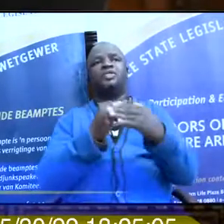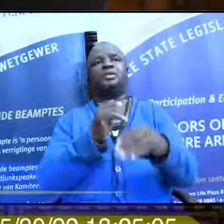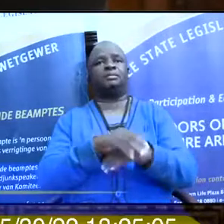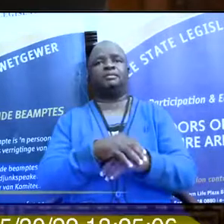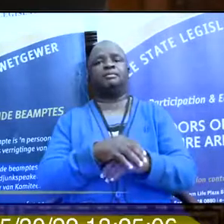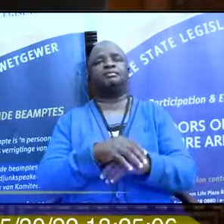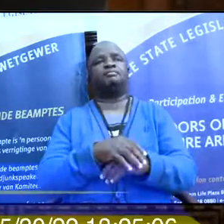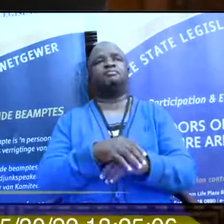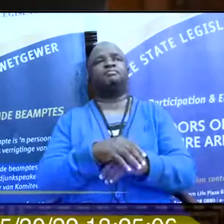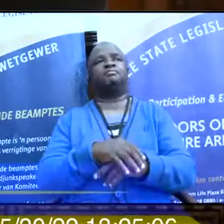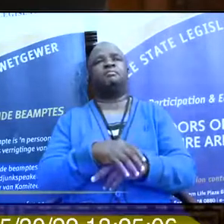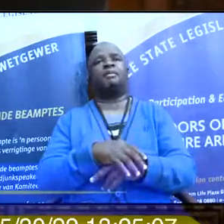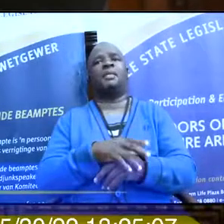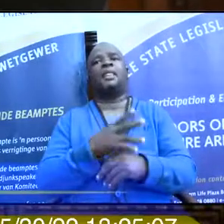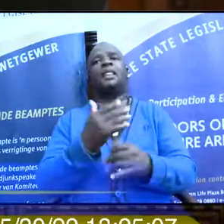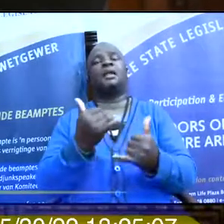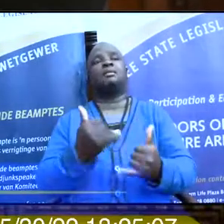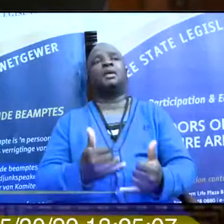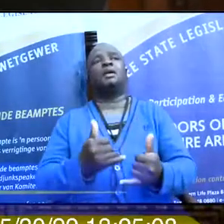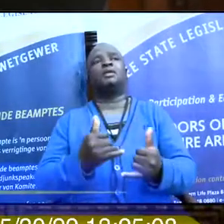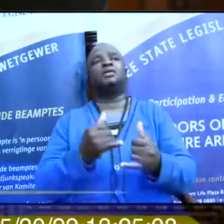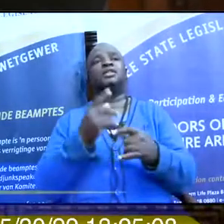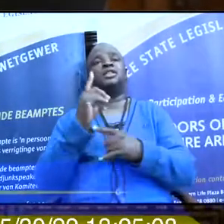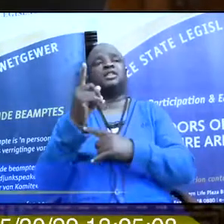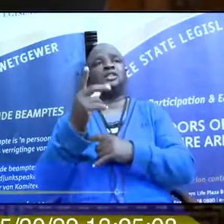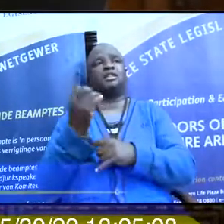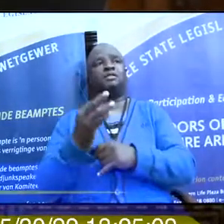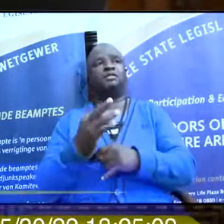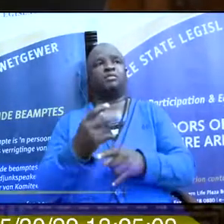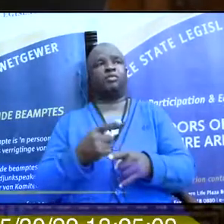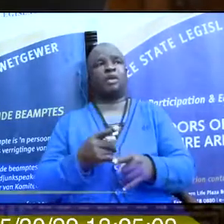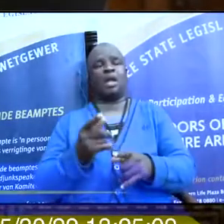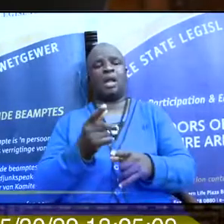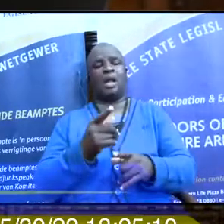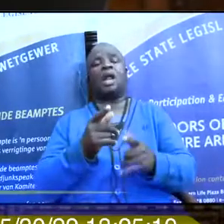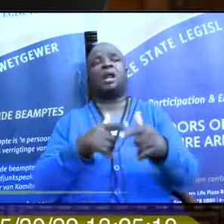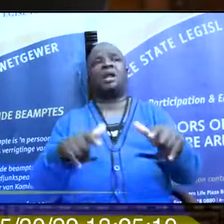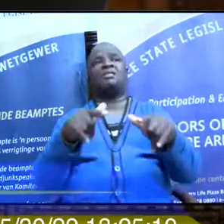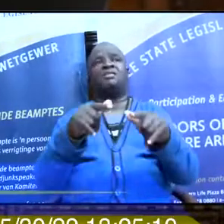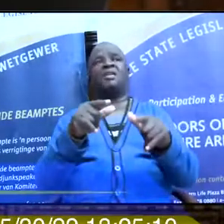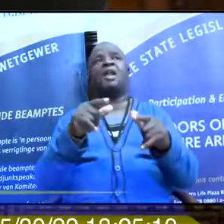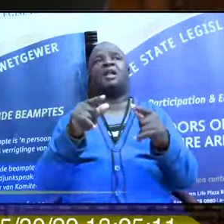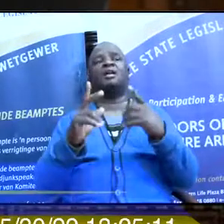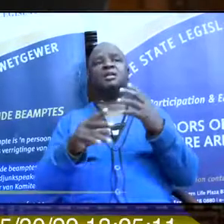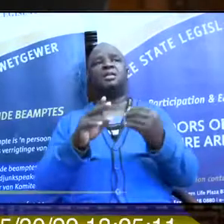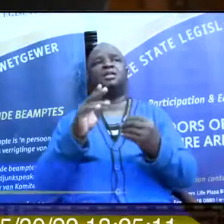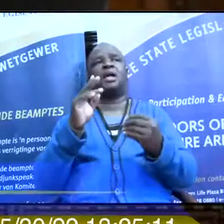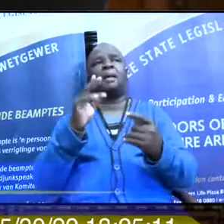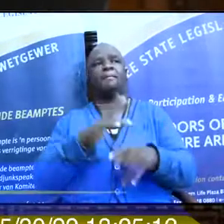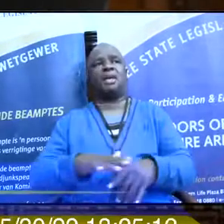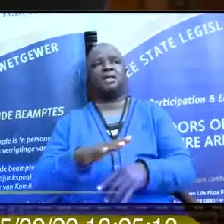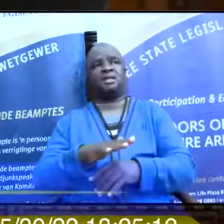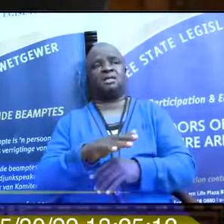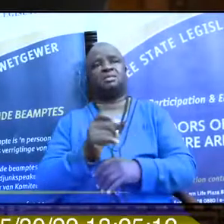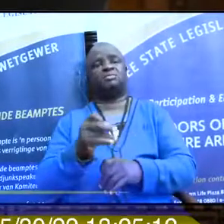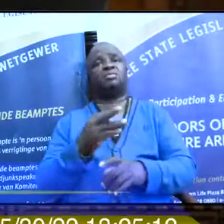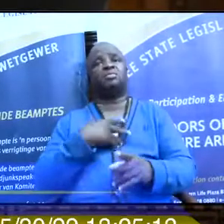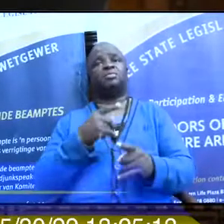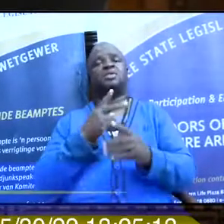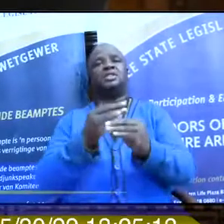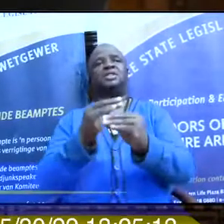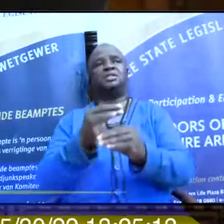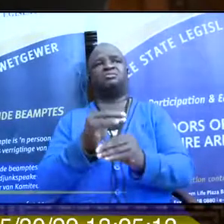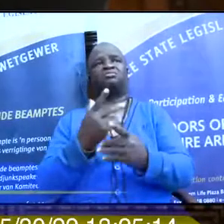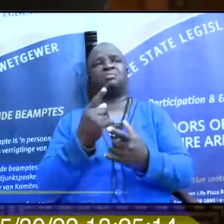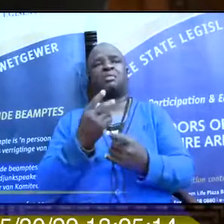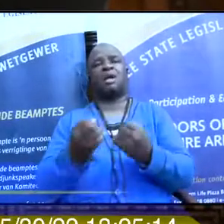experience a foundation phase teacher it's difficult teaching 60 learners in a classroom you can't